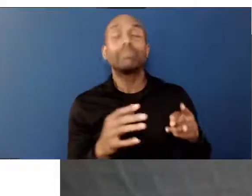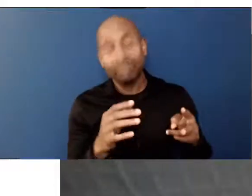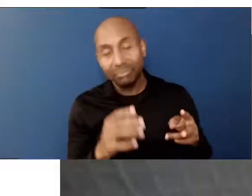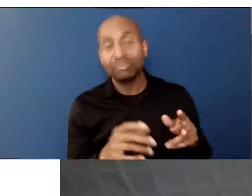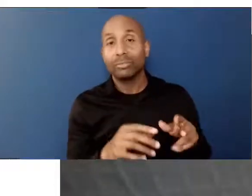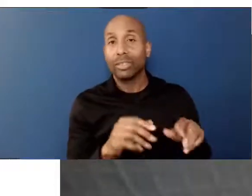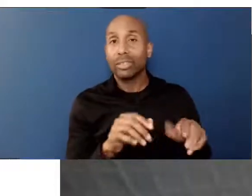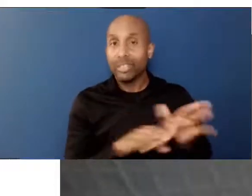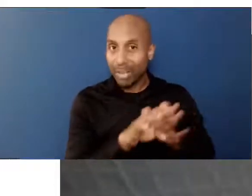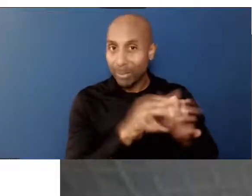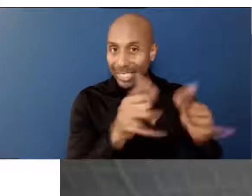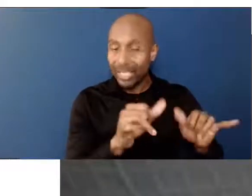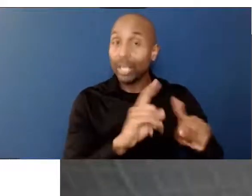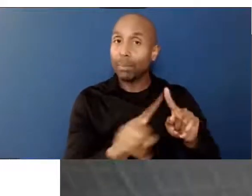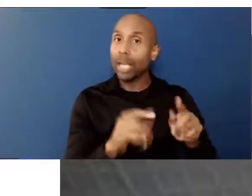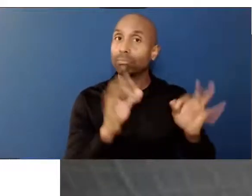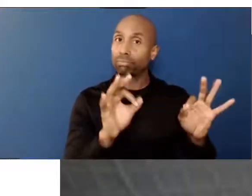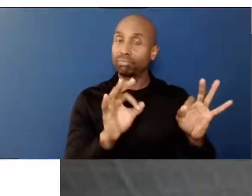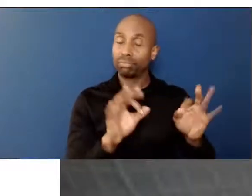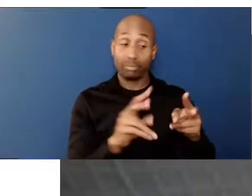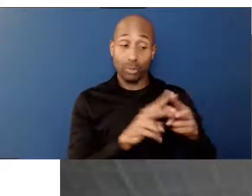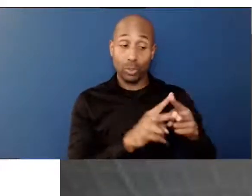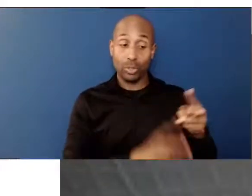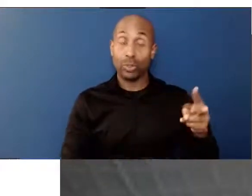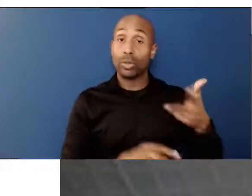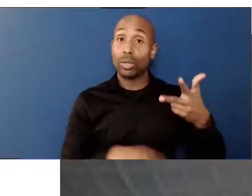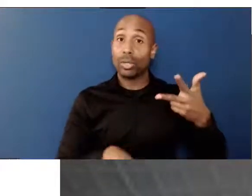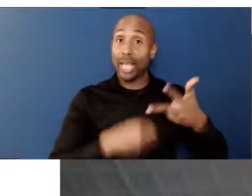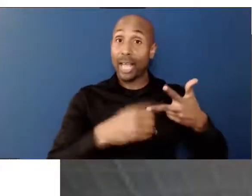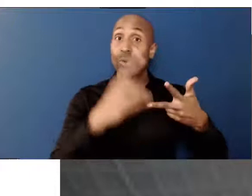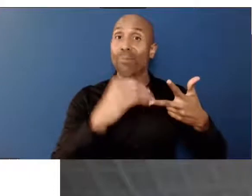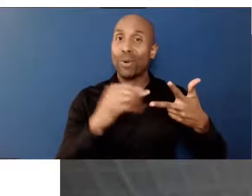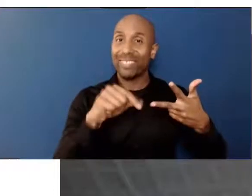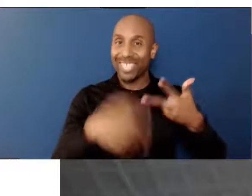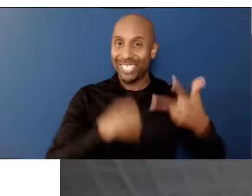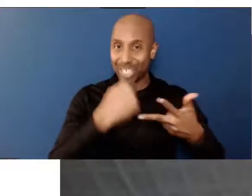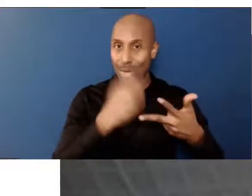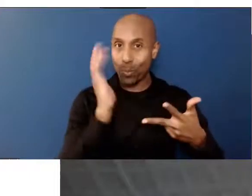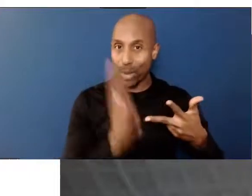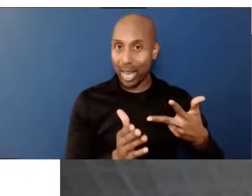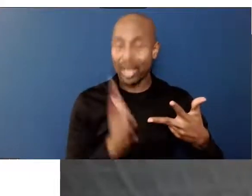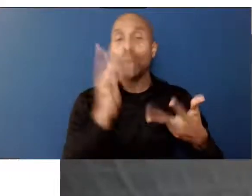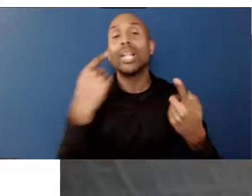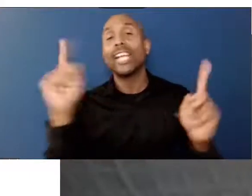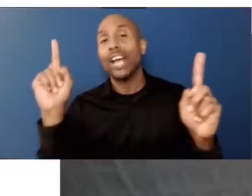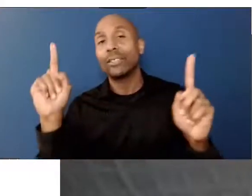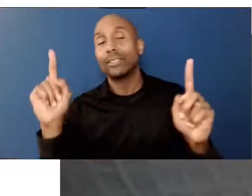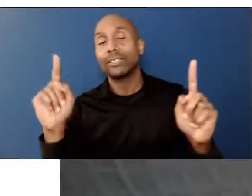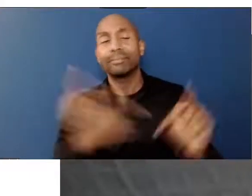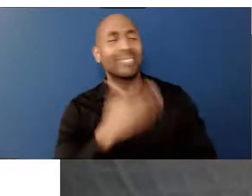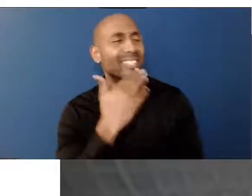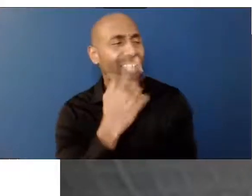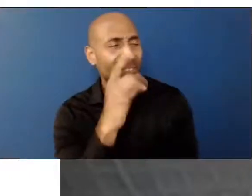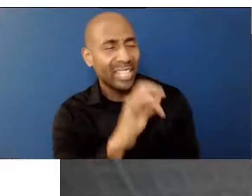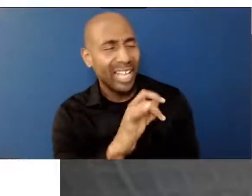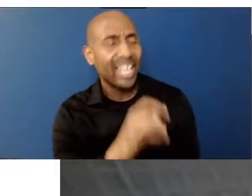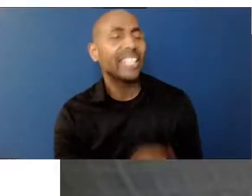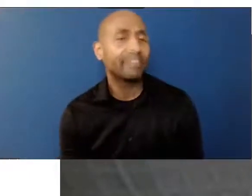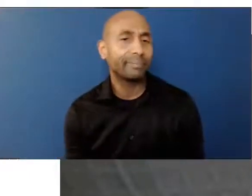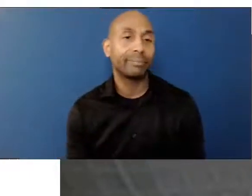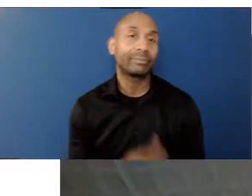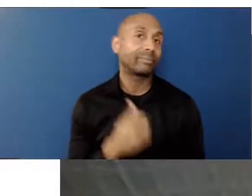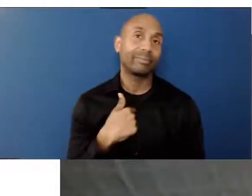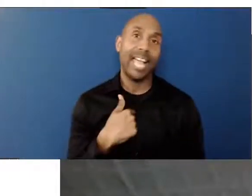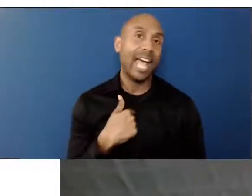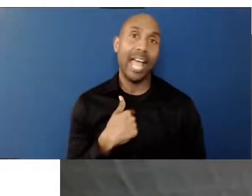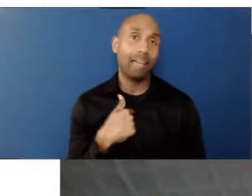Thank you so much for that, Dawn. And like I said, the standards, I'm right up on staying in touch with what's happening, and I'm